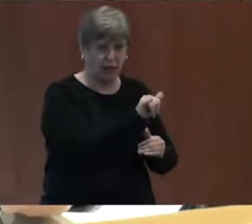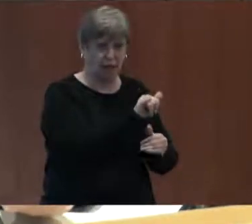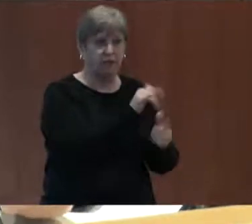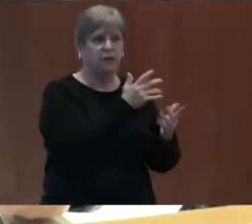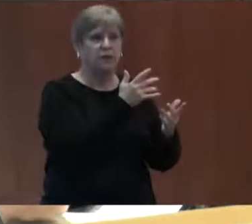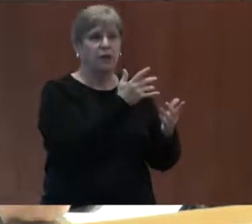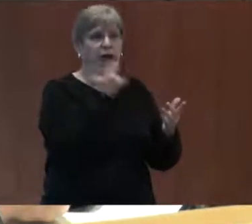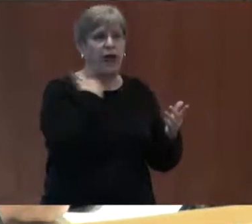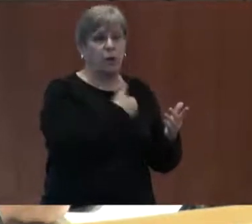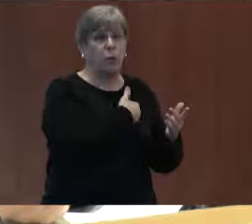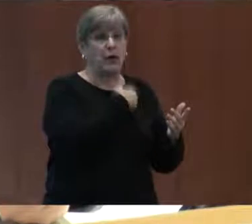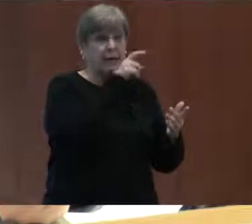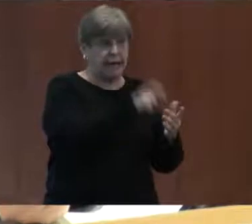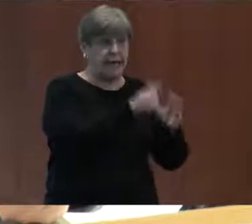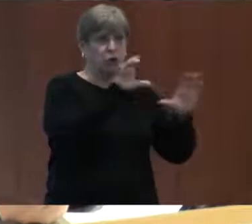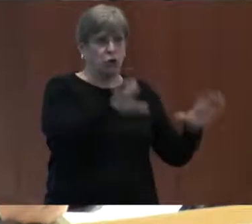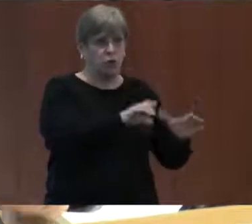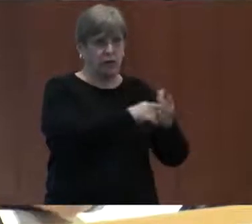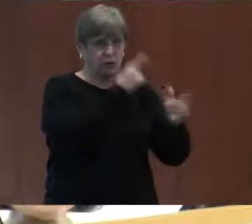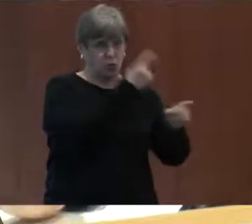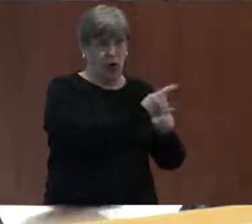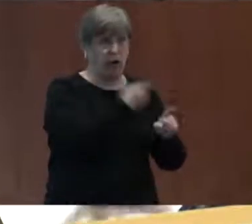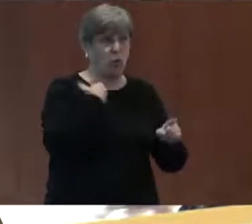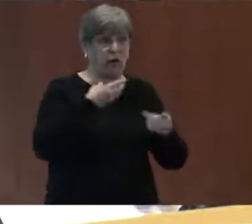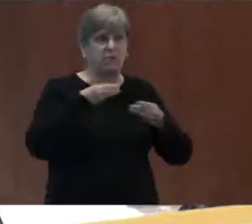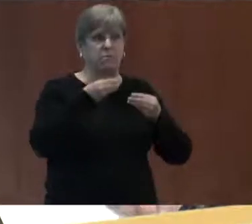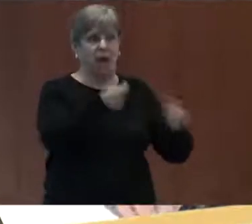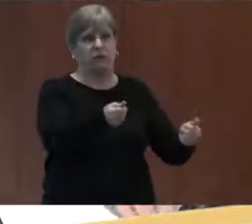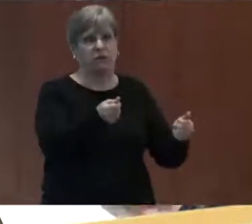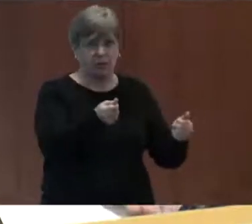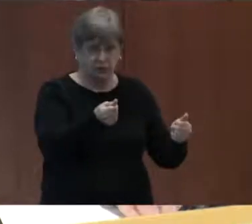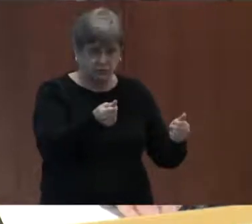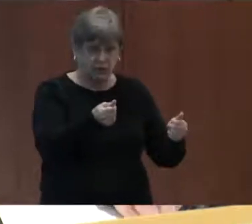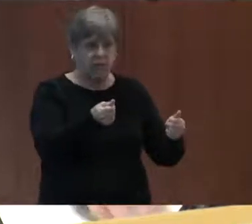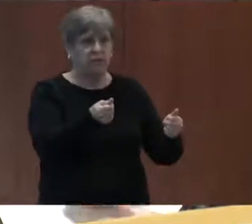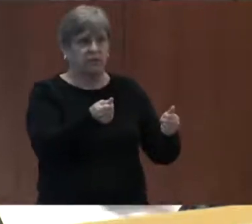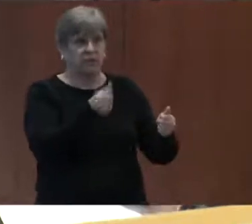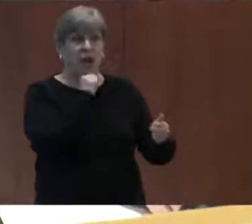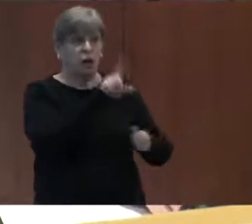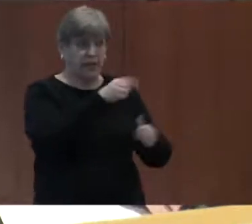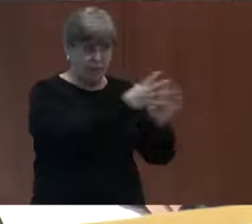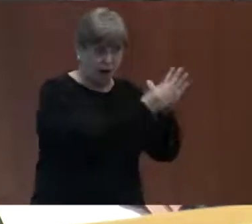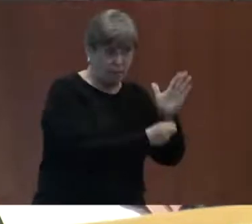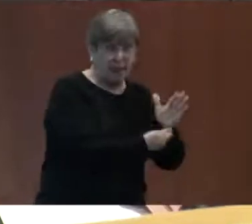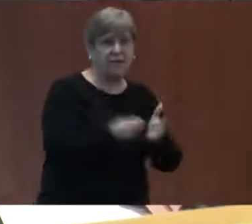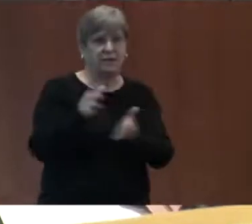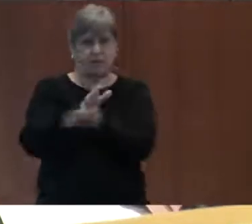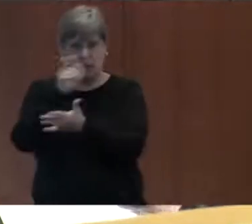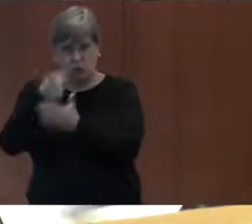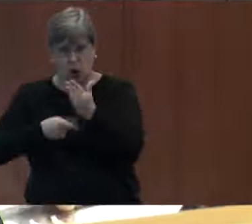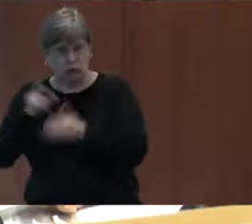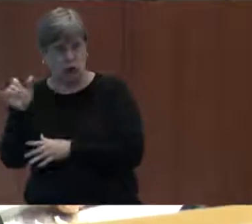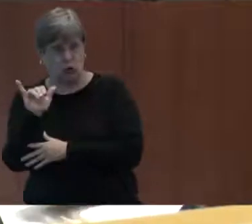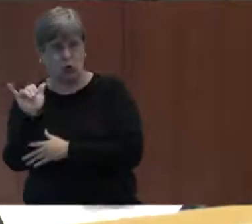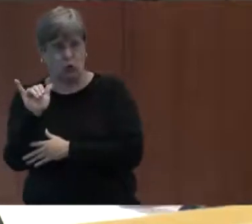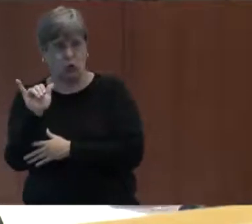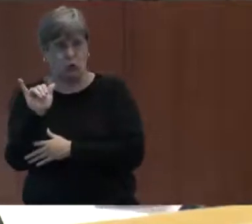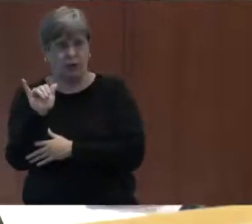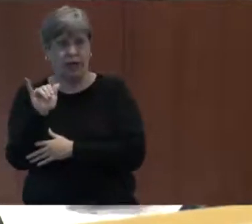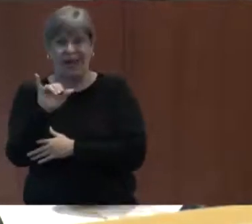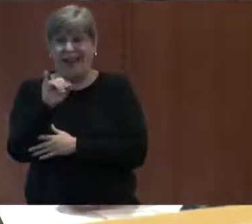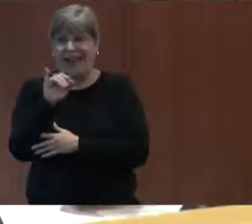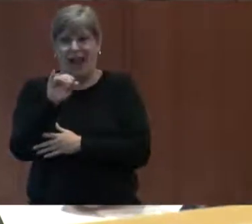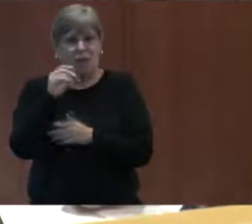and we need to do this right. We spend it's not only the copying part of it, it's the paper costs as well. And with